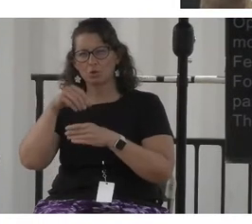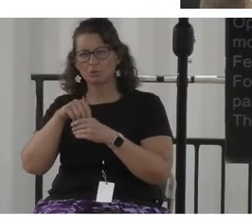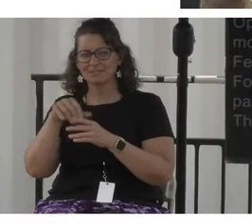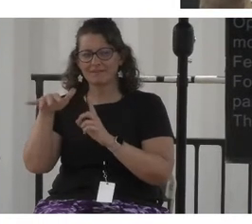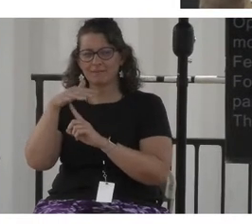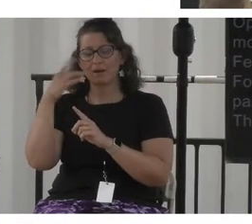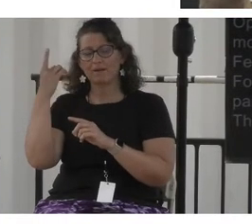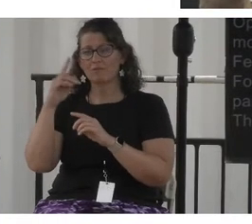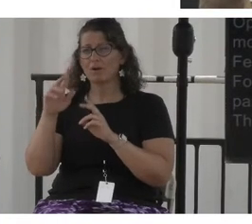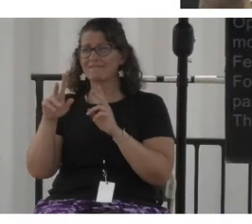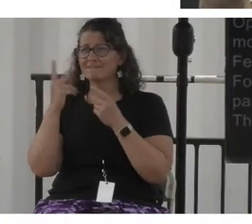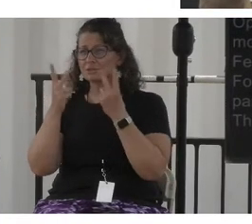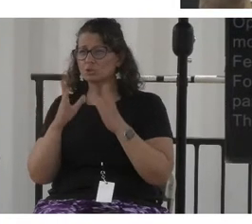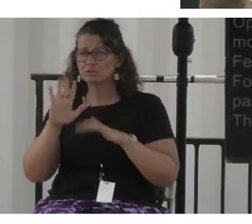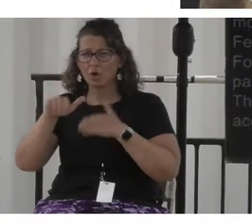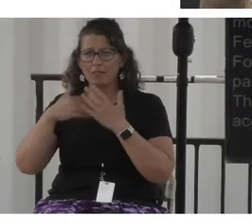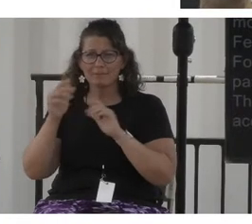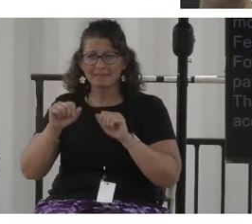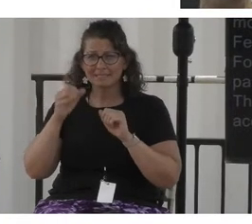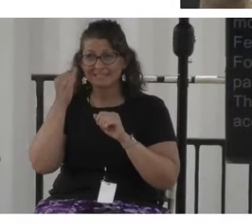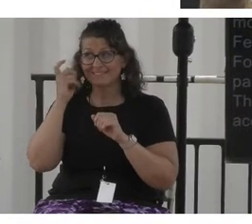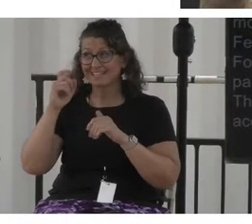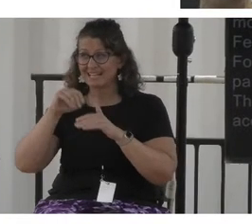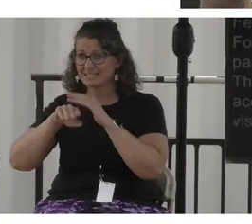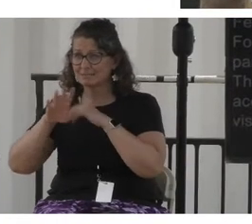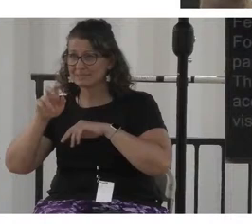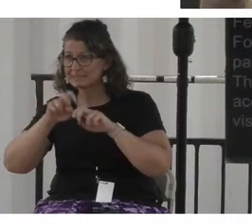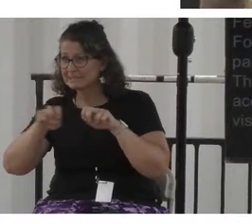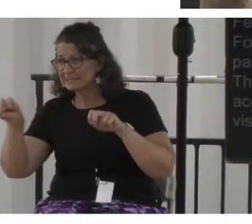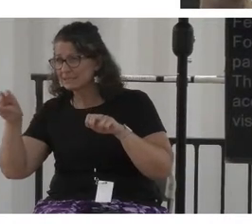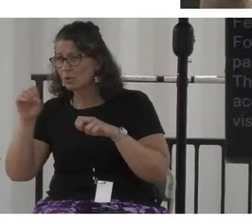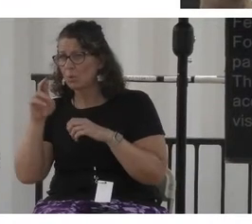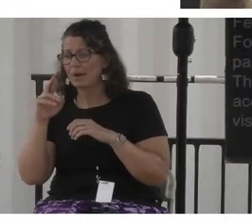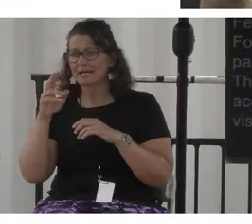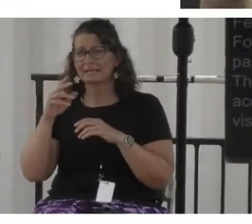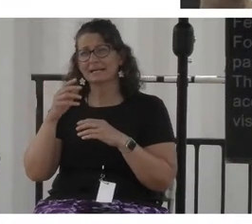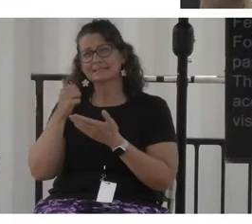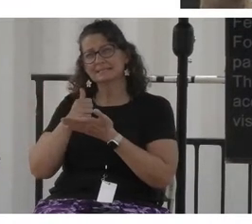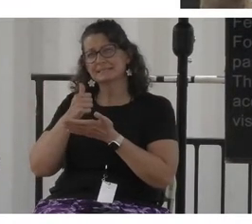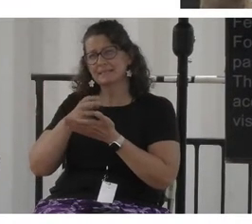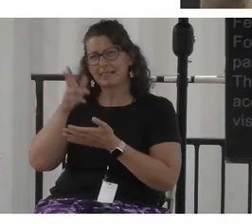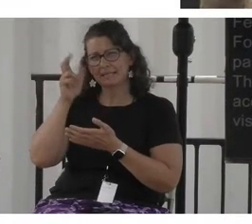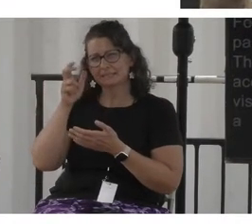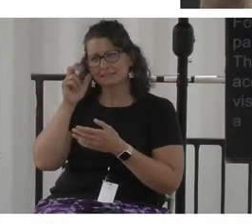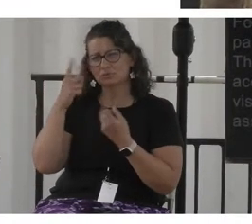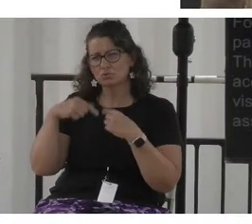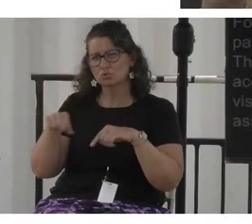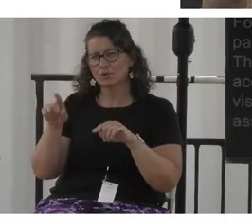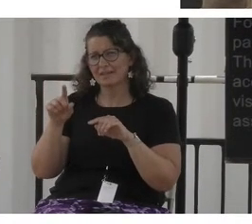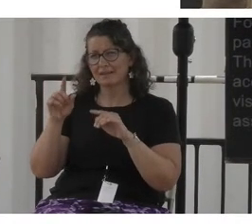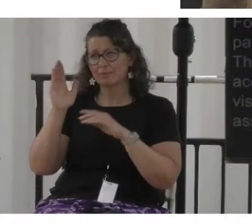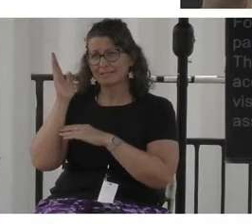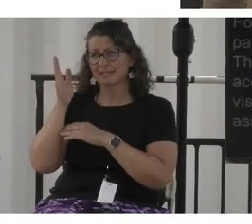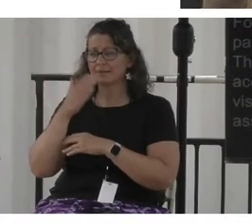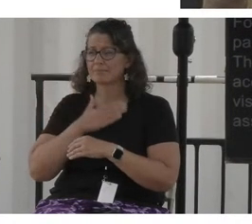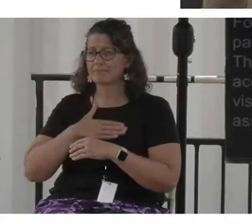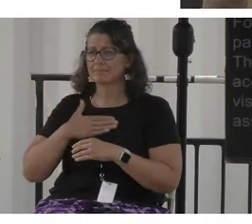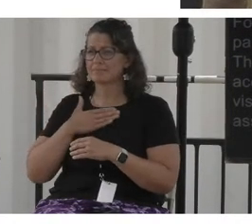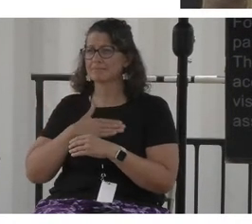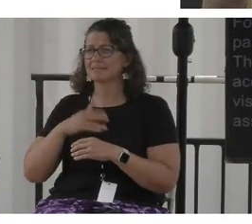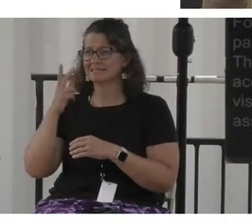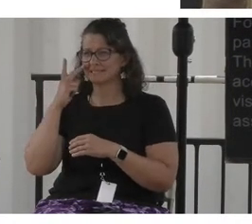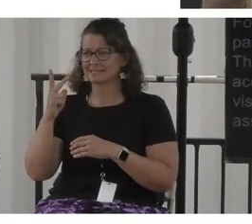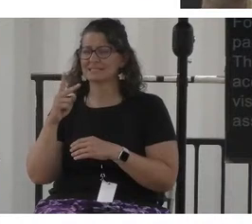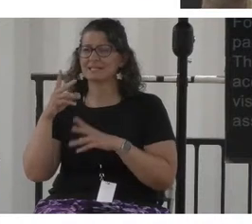all abilities. If you are in need of accessible seating options or assistive listening during this presentation, please see our venue manager